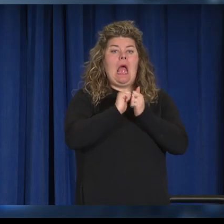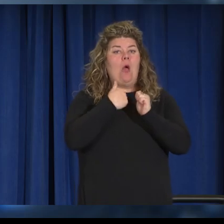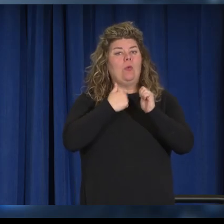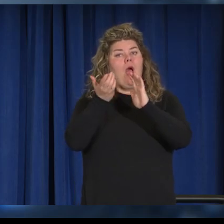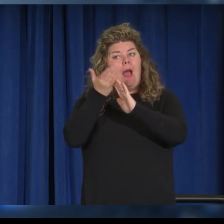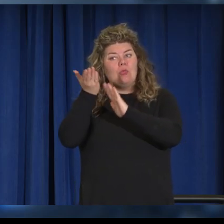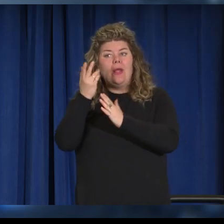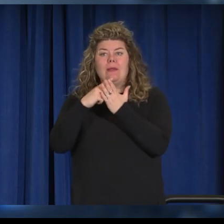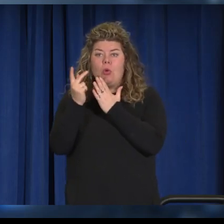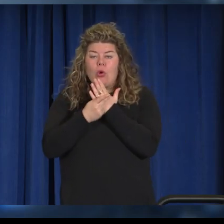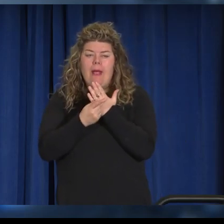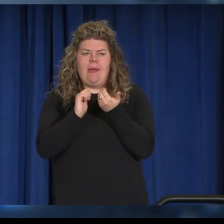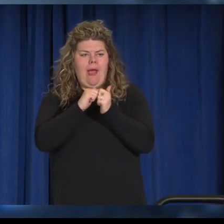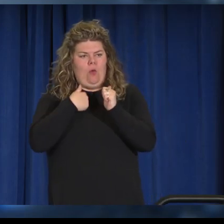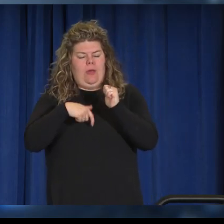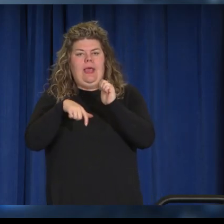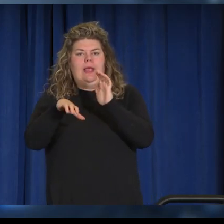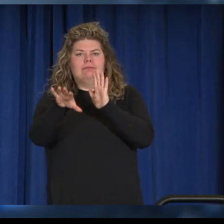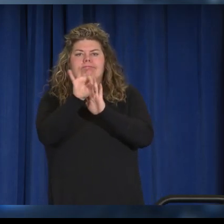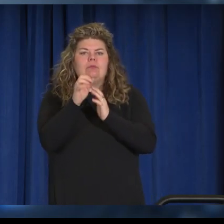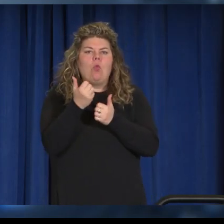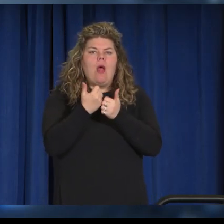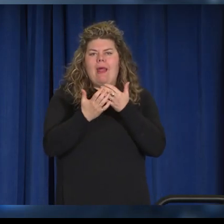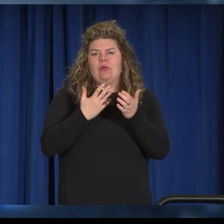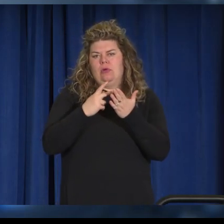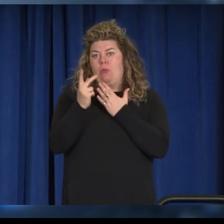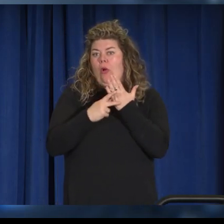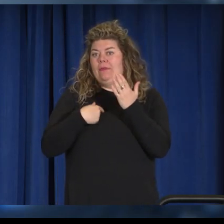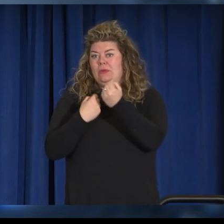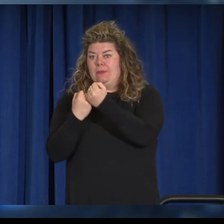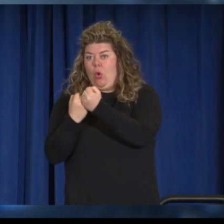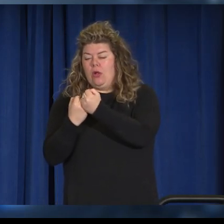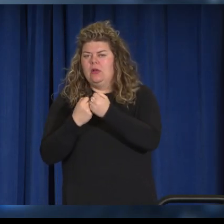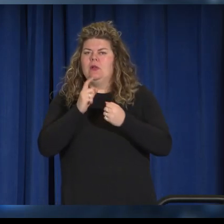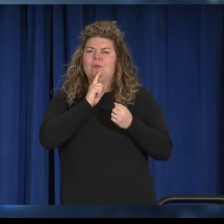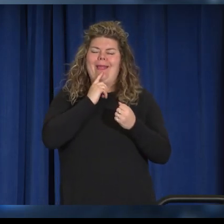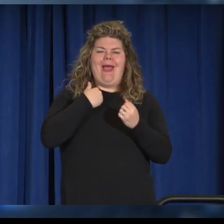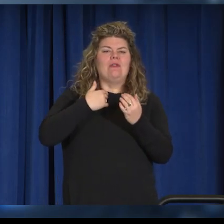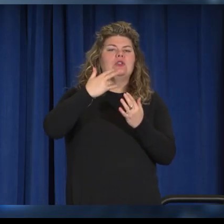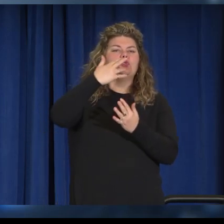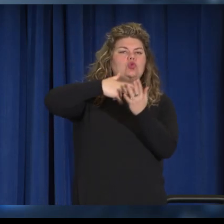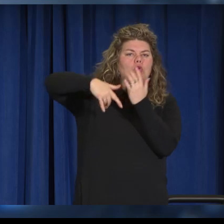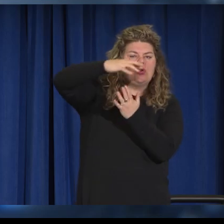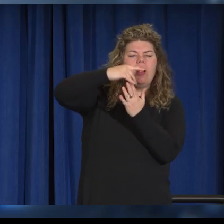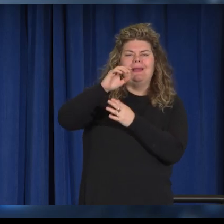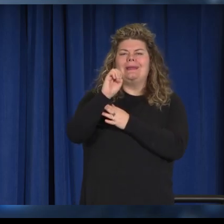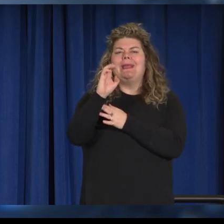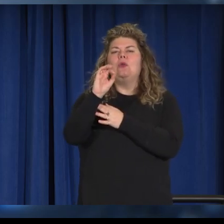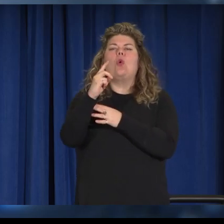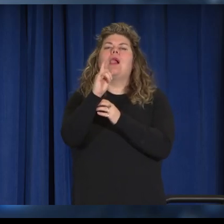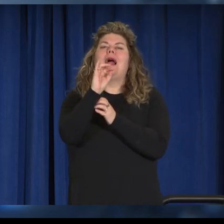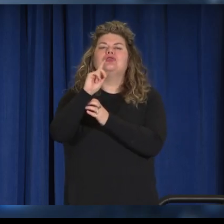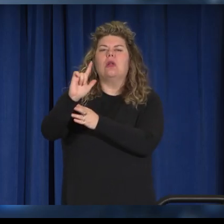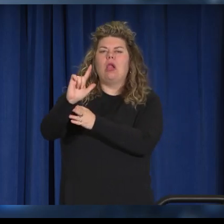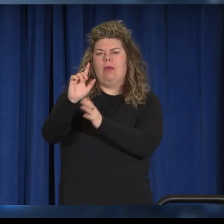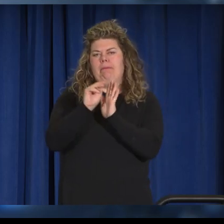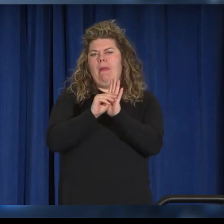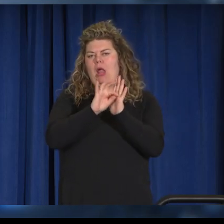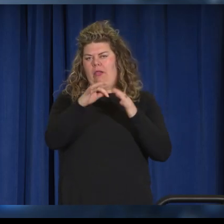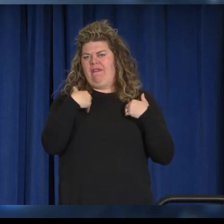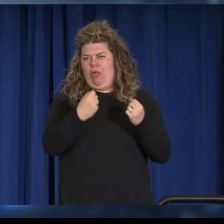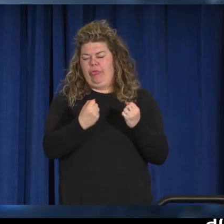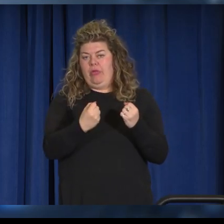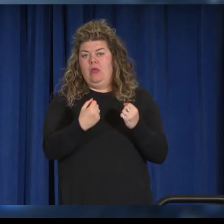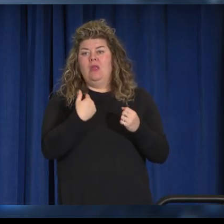the initiatives that we support is based on this concept of socio-ecological model of health, of understanding that